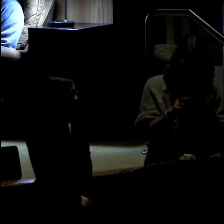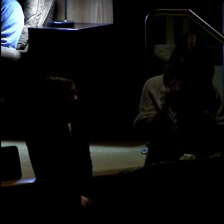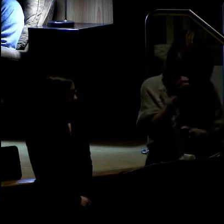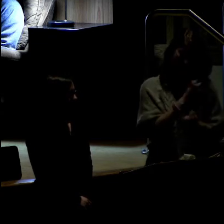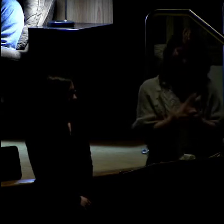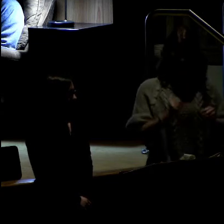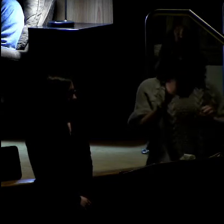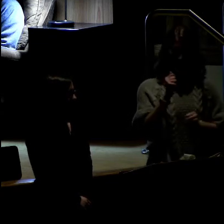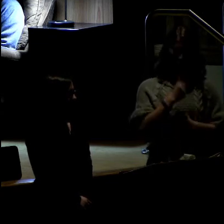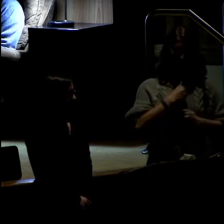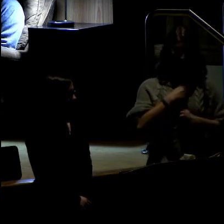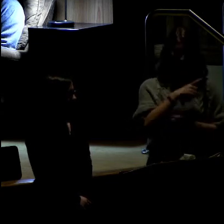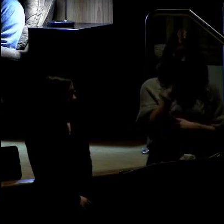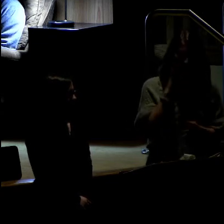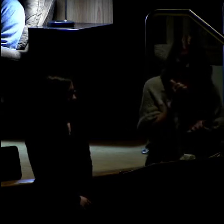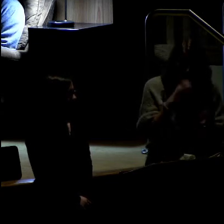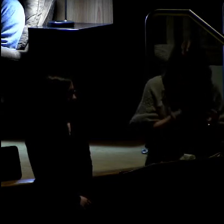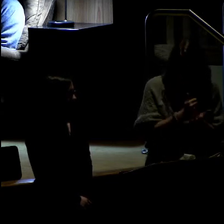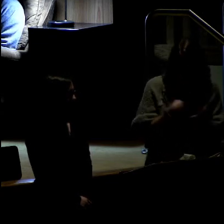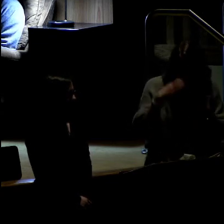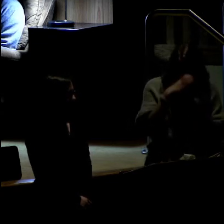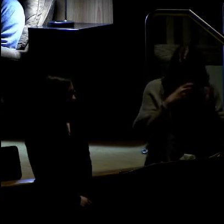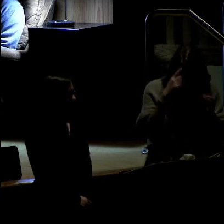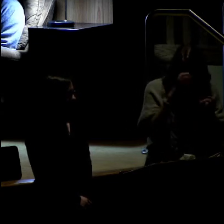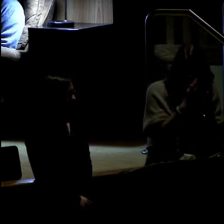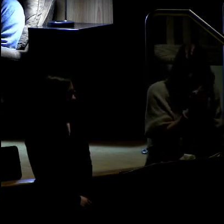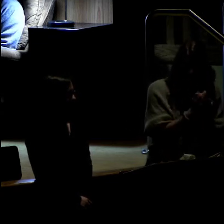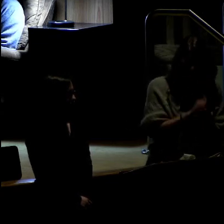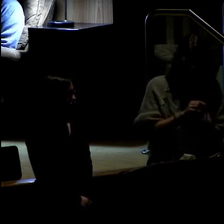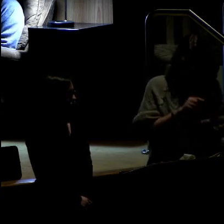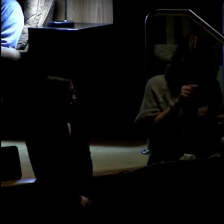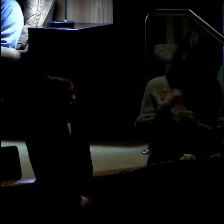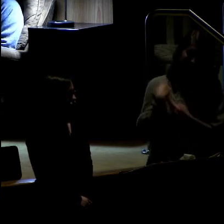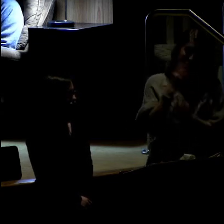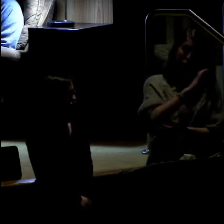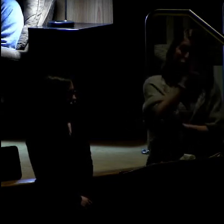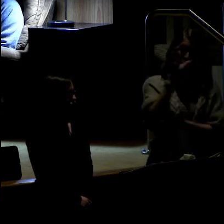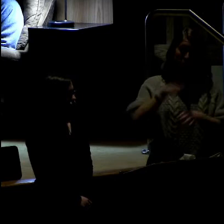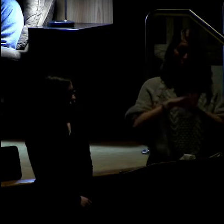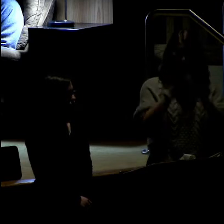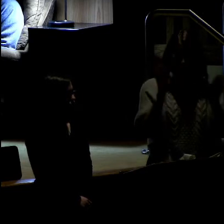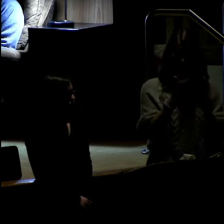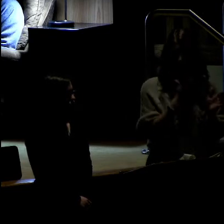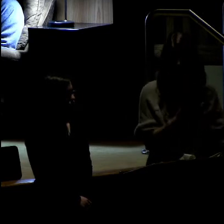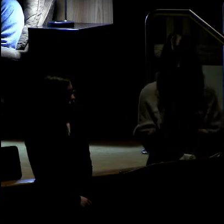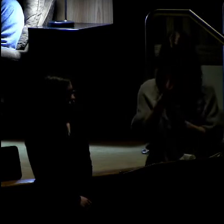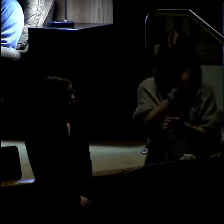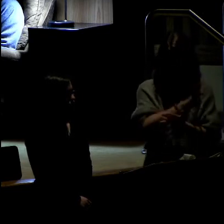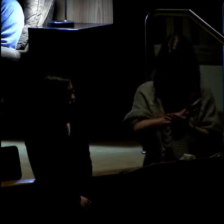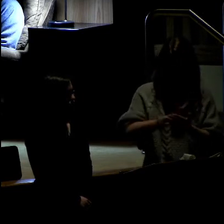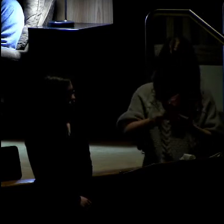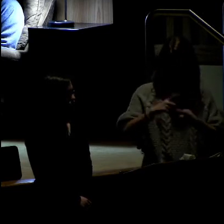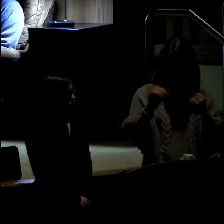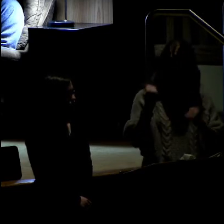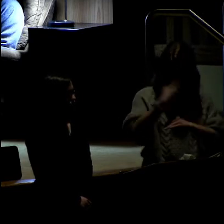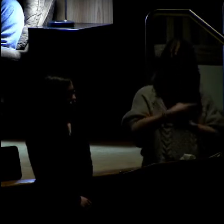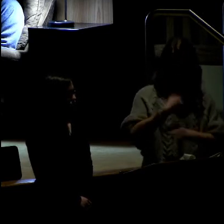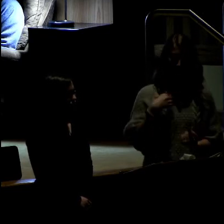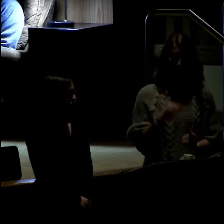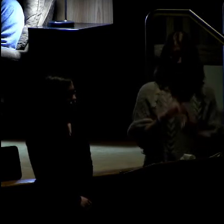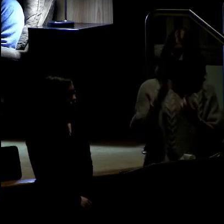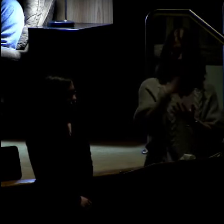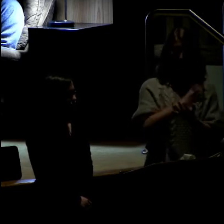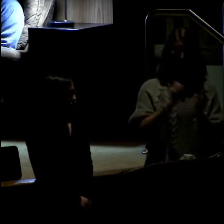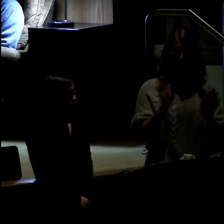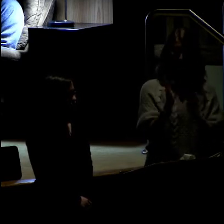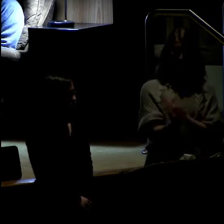Salvation Army, and they're helping me locate the family. So since Christmas comes on a Sunday this year, let's plan on 4 weeks from today, taking an offering Sunday